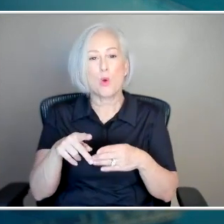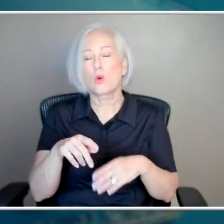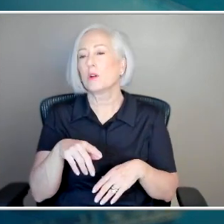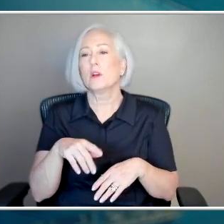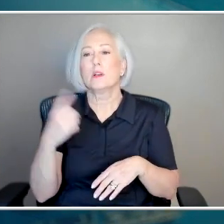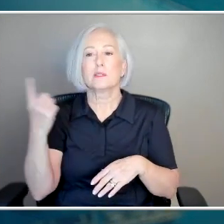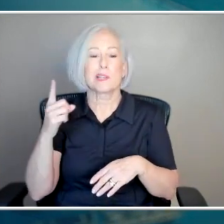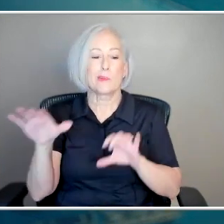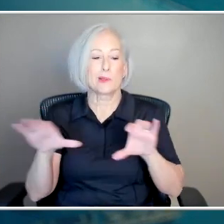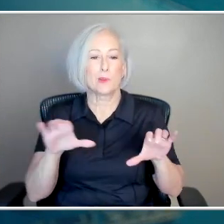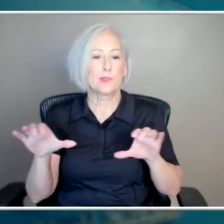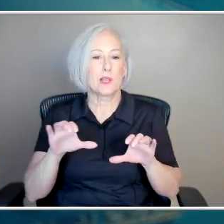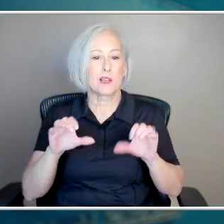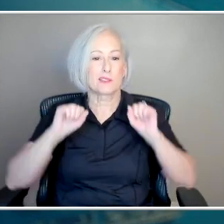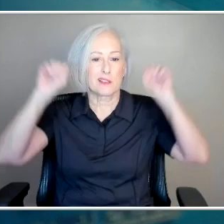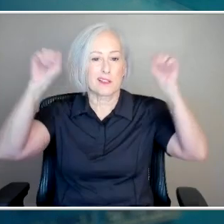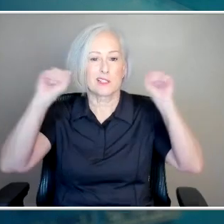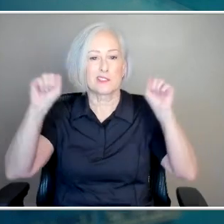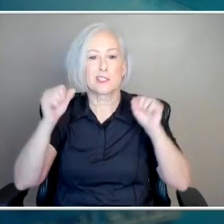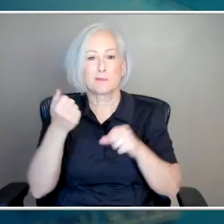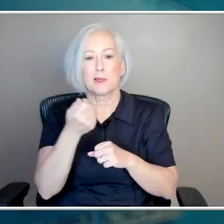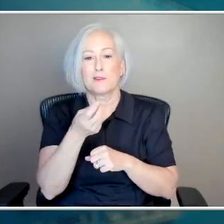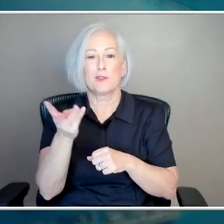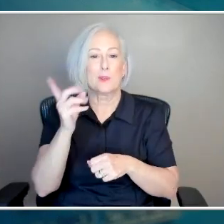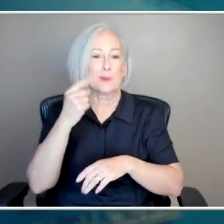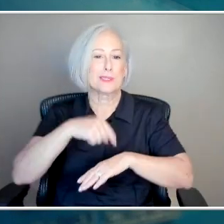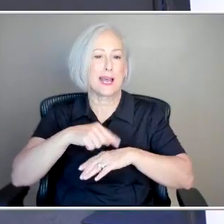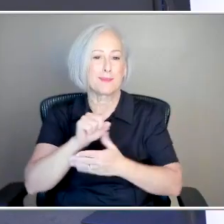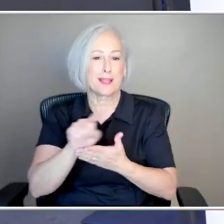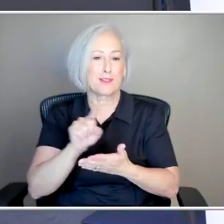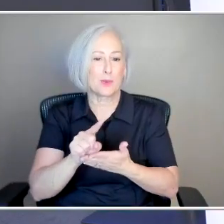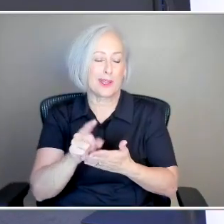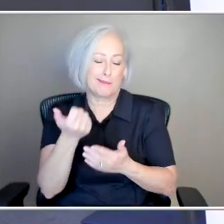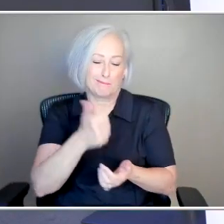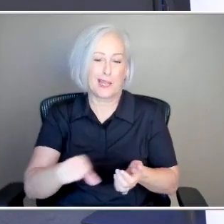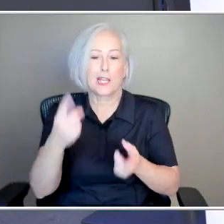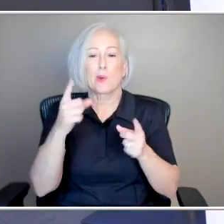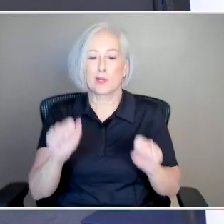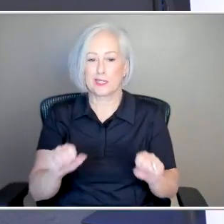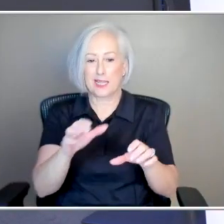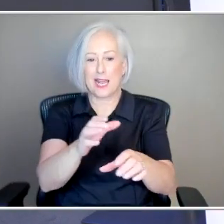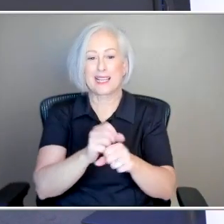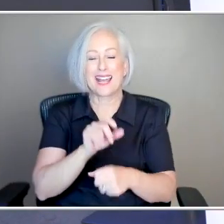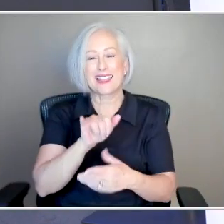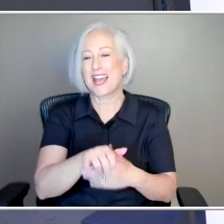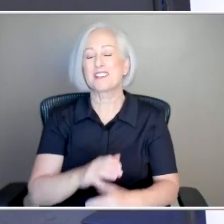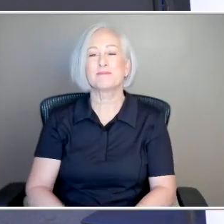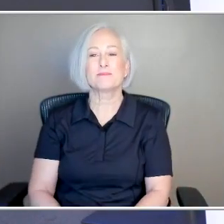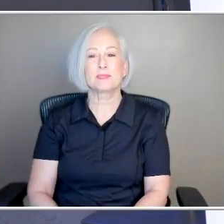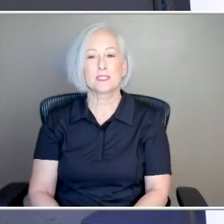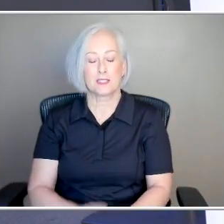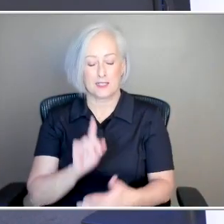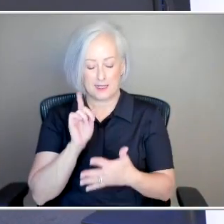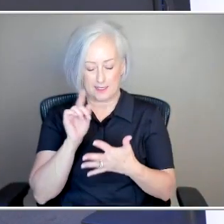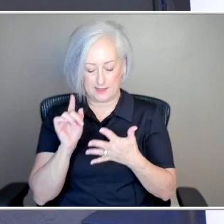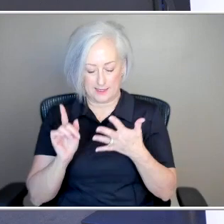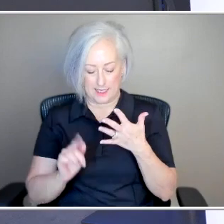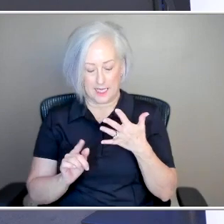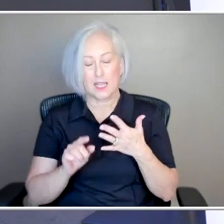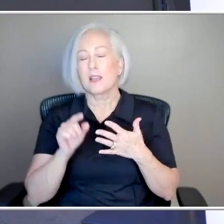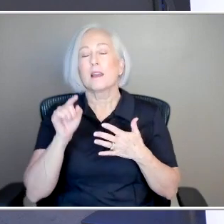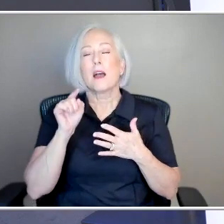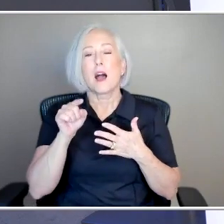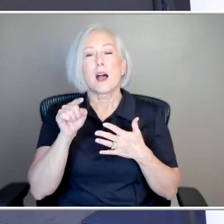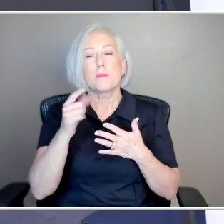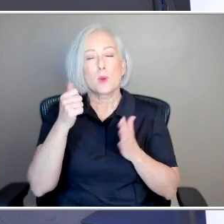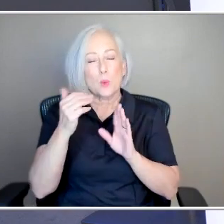gym a few times a week, that anybody can sustain one. So okay, we asked about someone knowing, but just again, remind us how